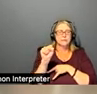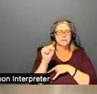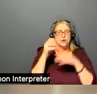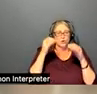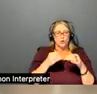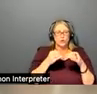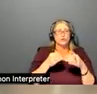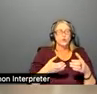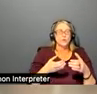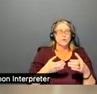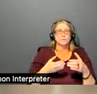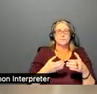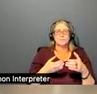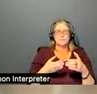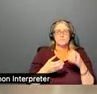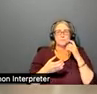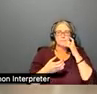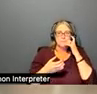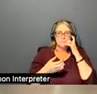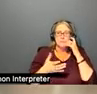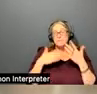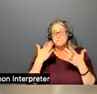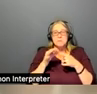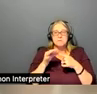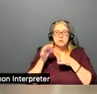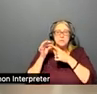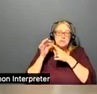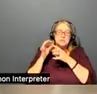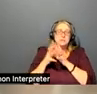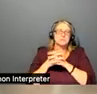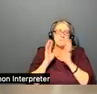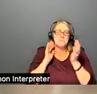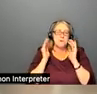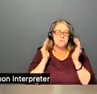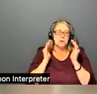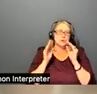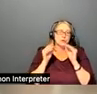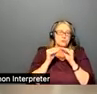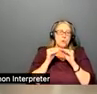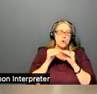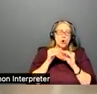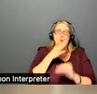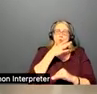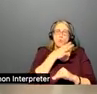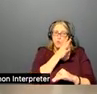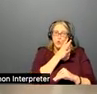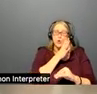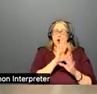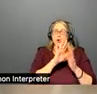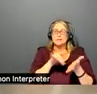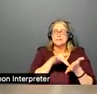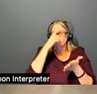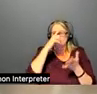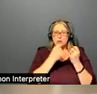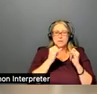which is maybe unique compared to more rural Center for Independent Living,